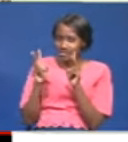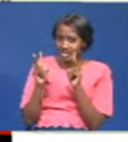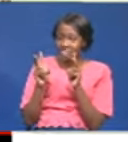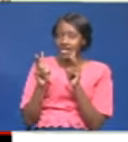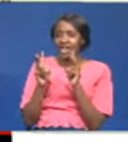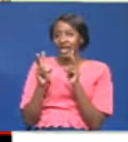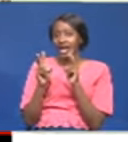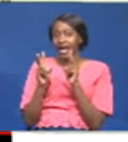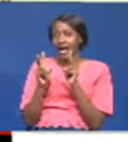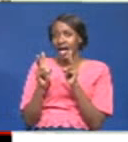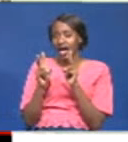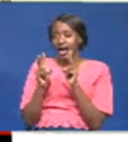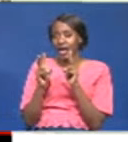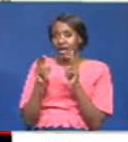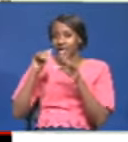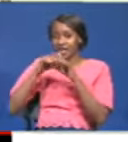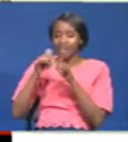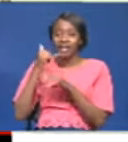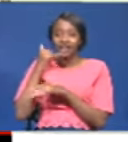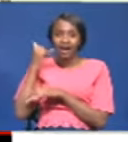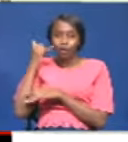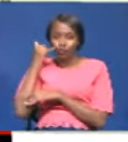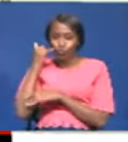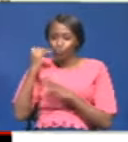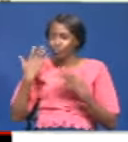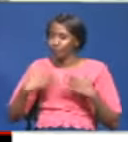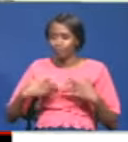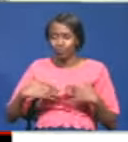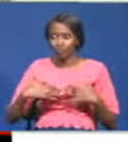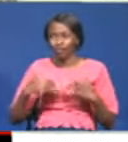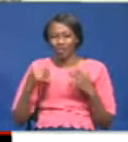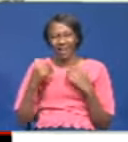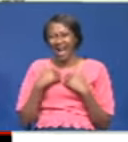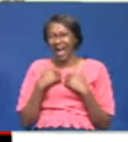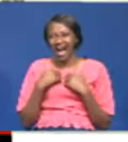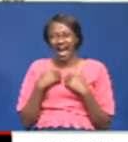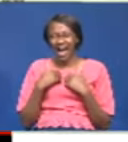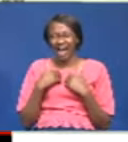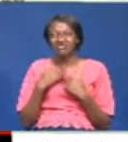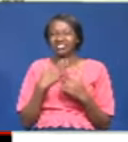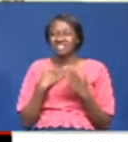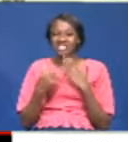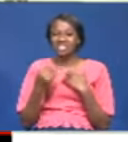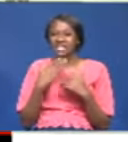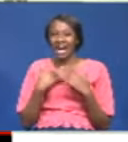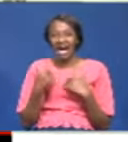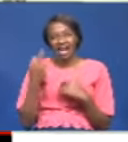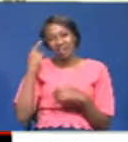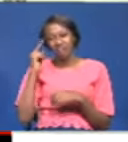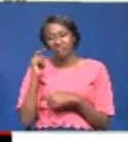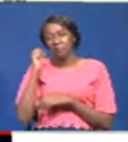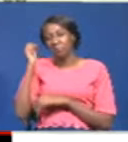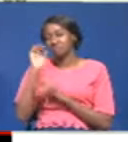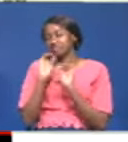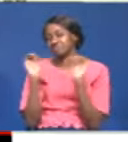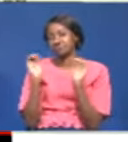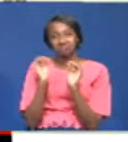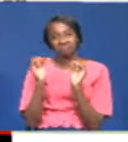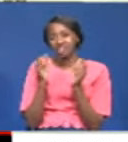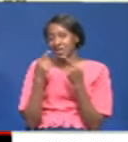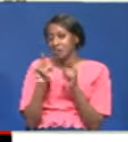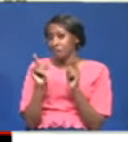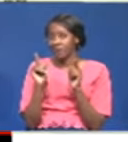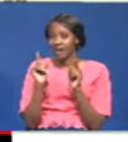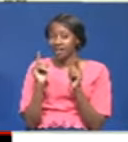Nakuru, people just don't have that opportunity anymore. And it's them who are putting pressure on the leaders to make sure they don't incite